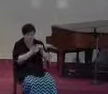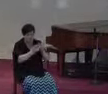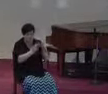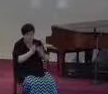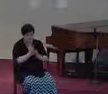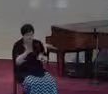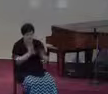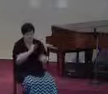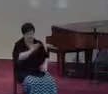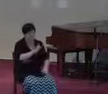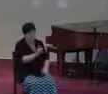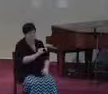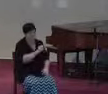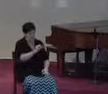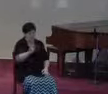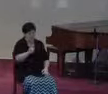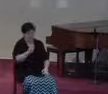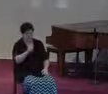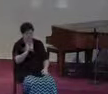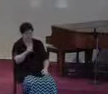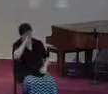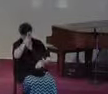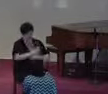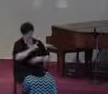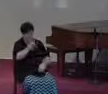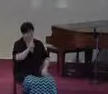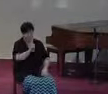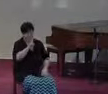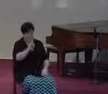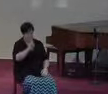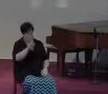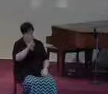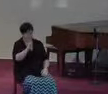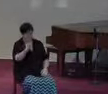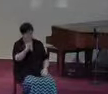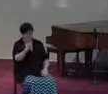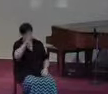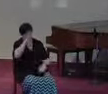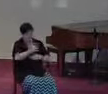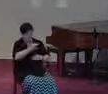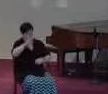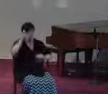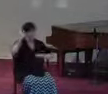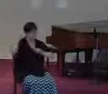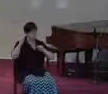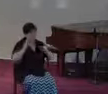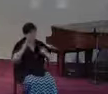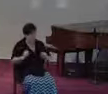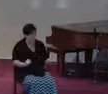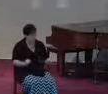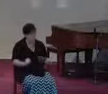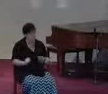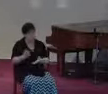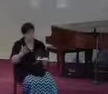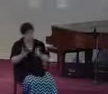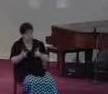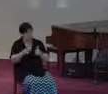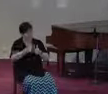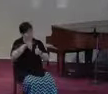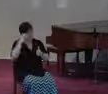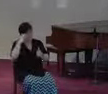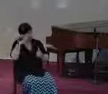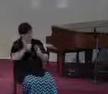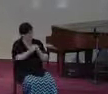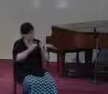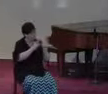and James, the sons of Zebedee, the sons of thunder, may perhaps have been first cousins of Jesus,